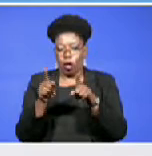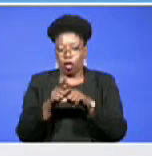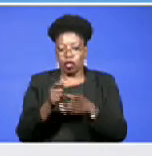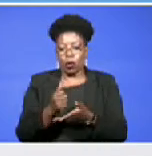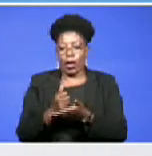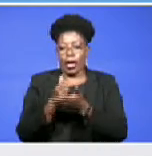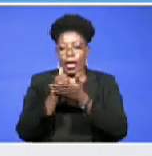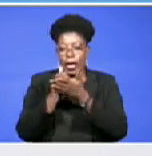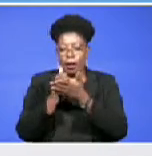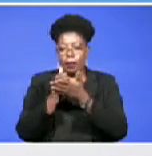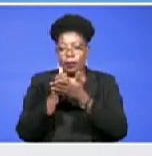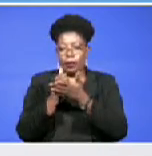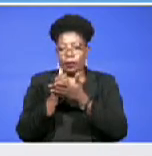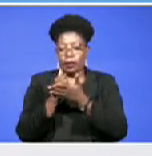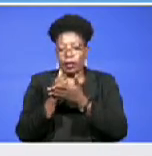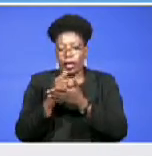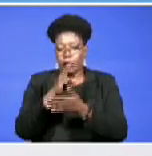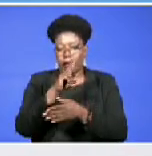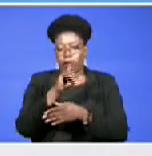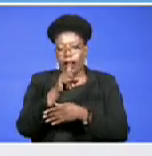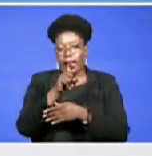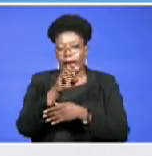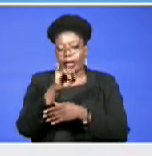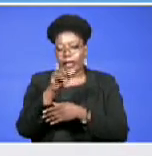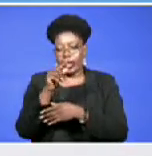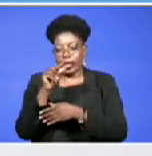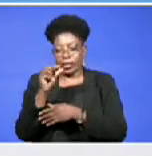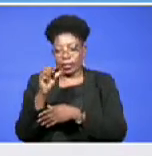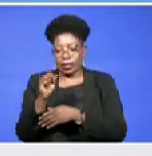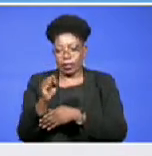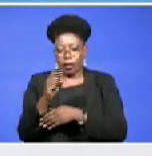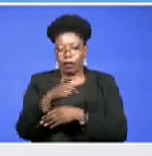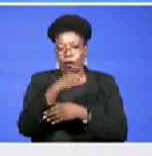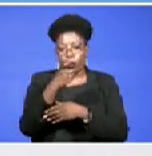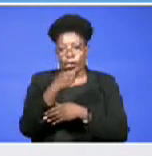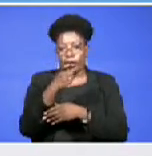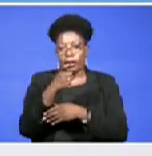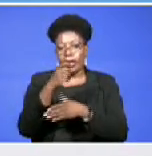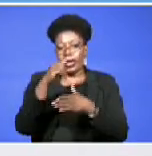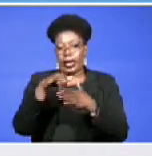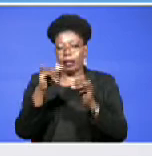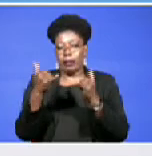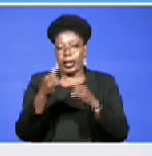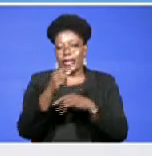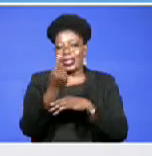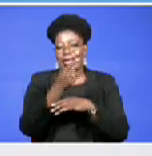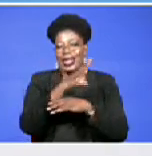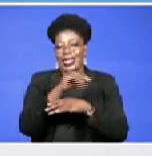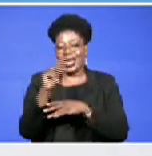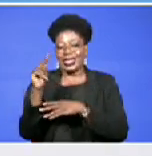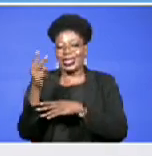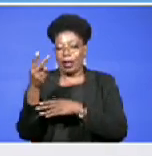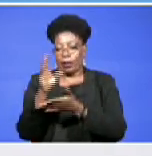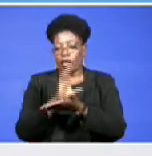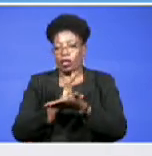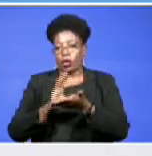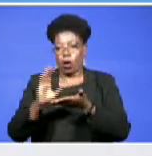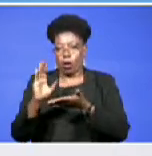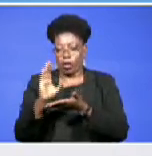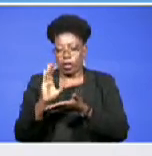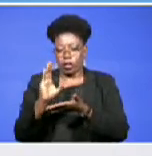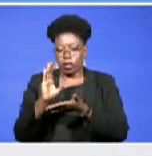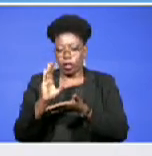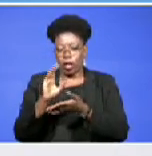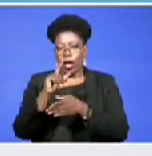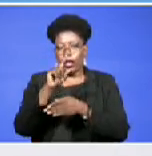the Vikings to the conference tournament final, pulling off wins in both singles and doubles against St. Louis College in the quarterfinals and